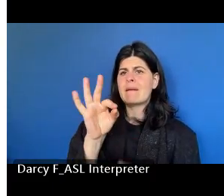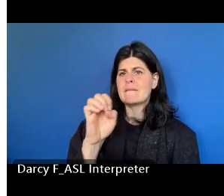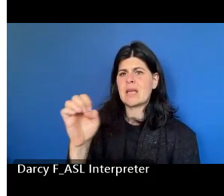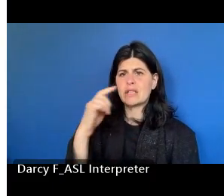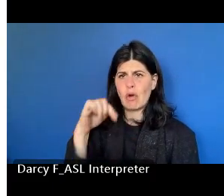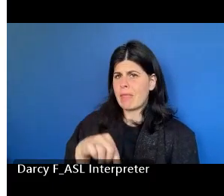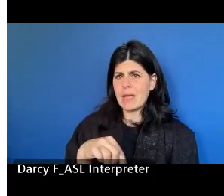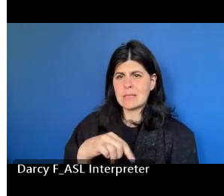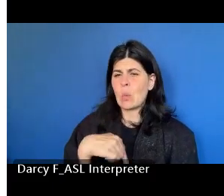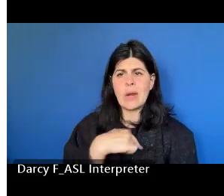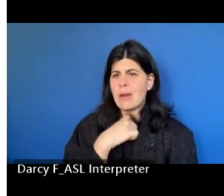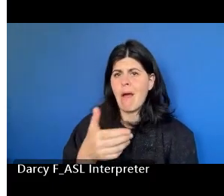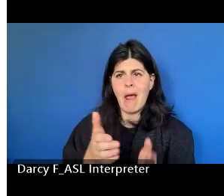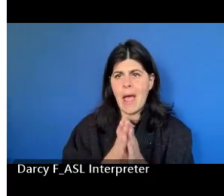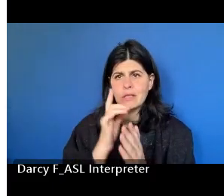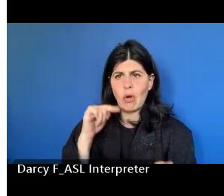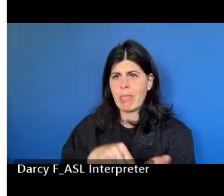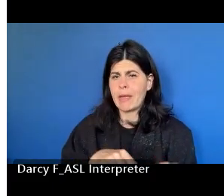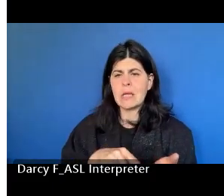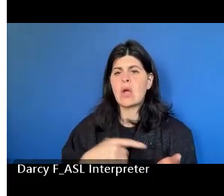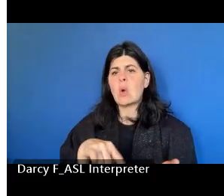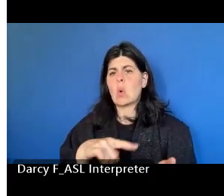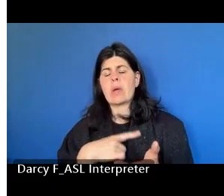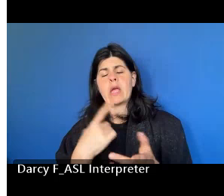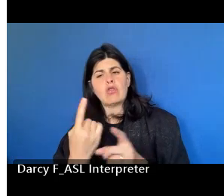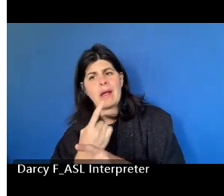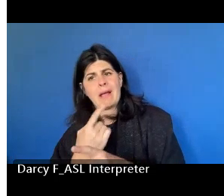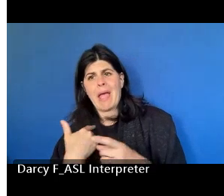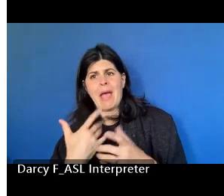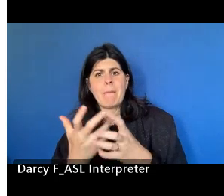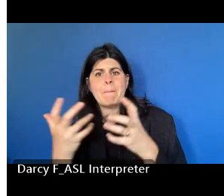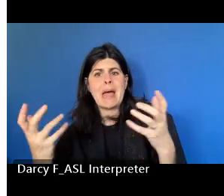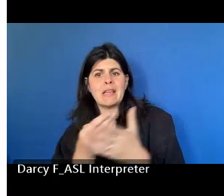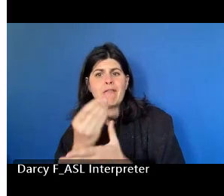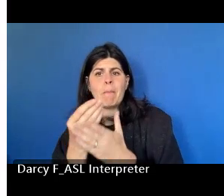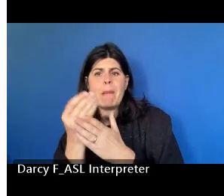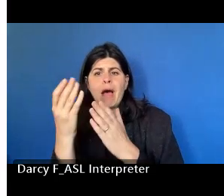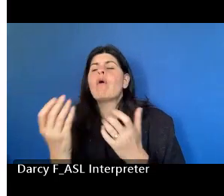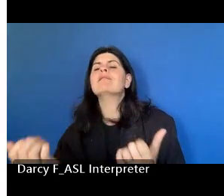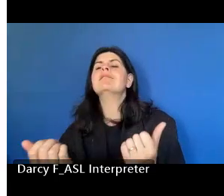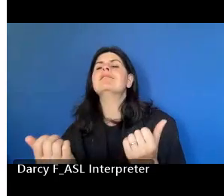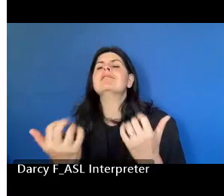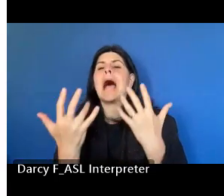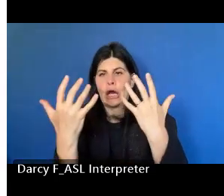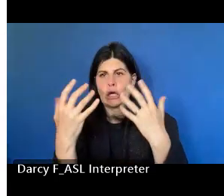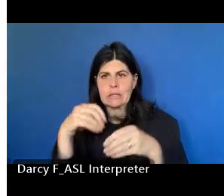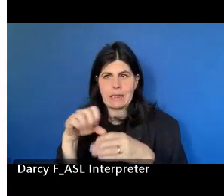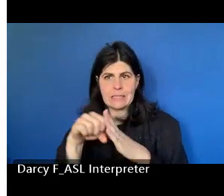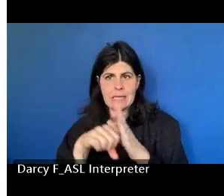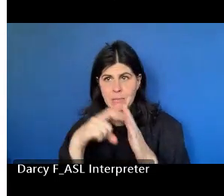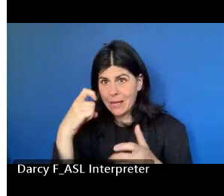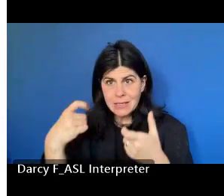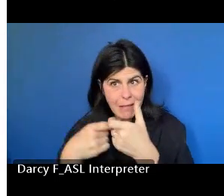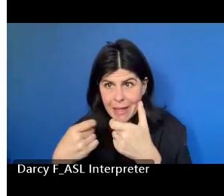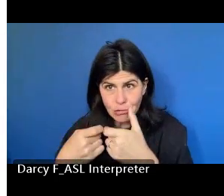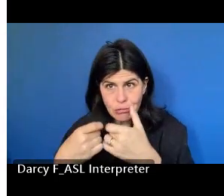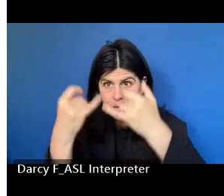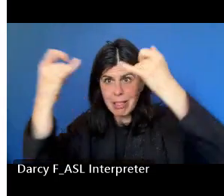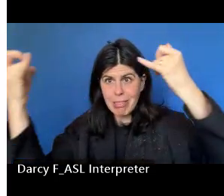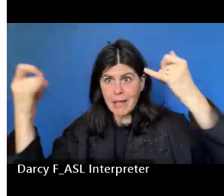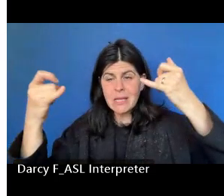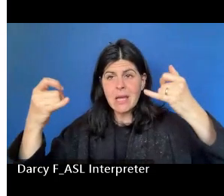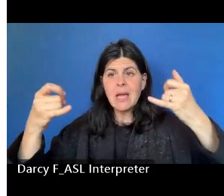not ask for this. We regularly have massive fires in the state caused by electrical lines, and we regularly blow transformers. Every